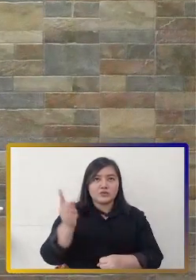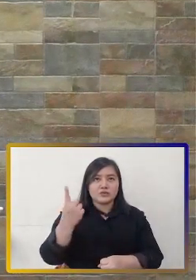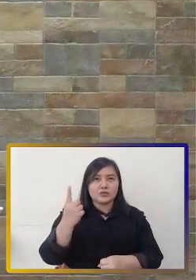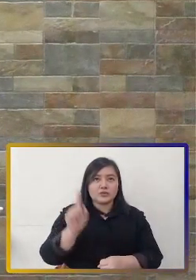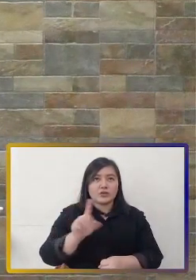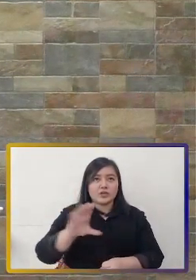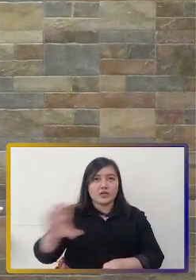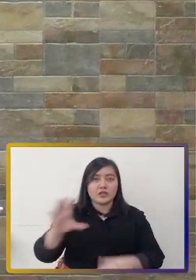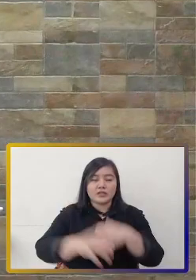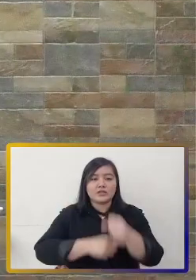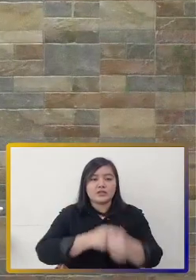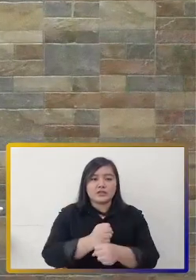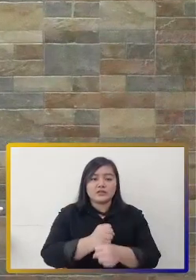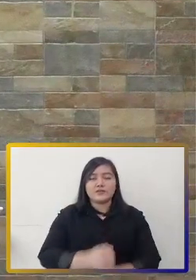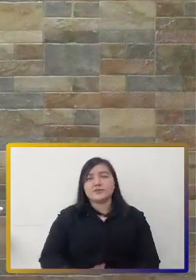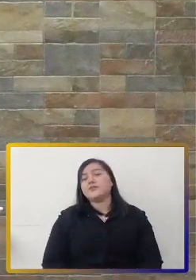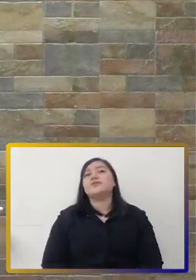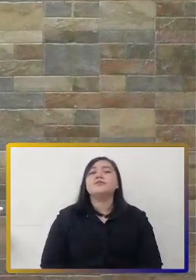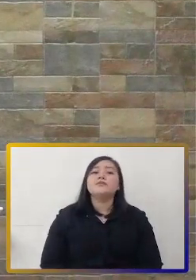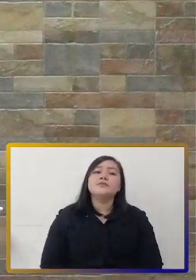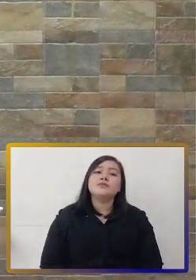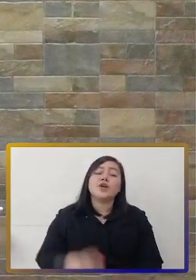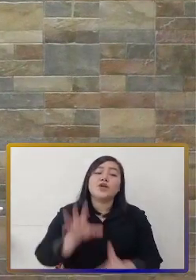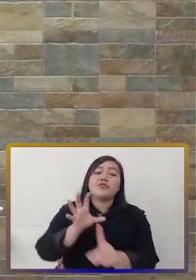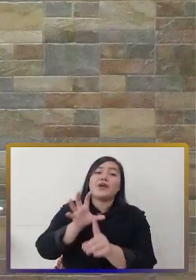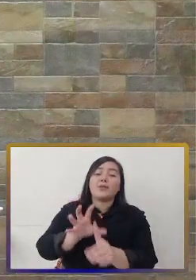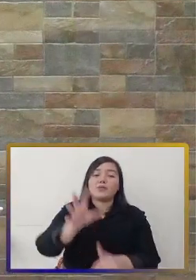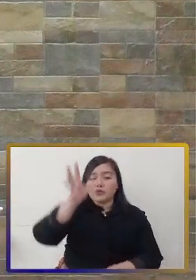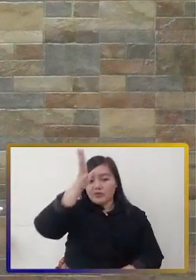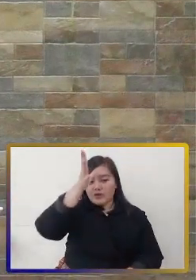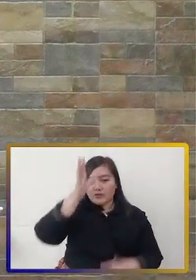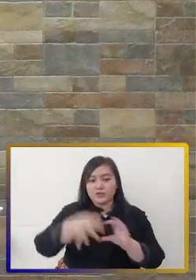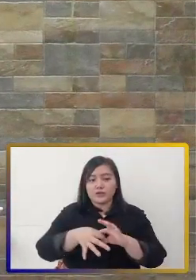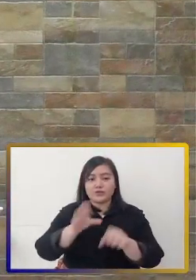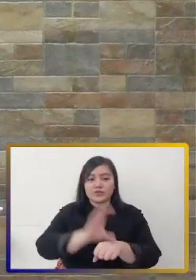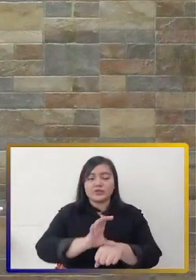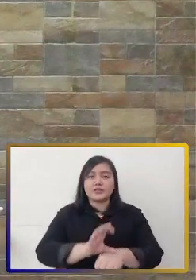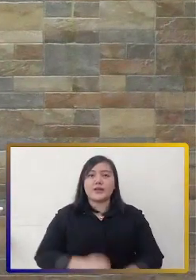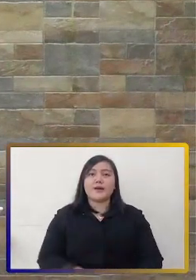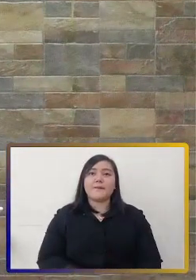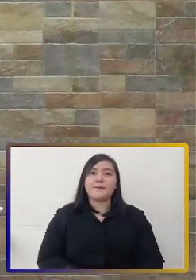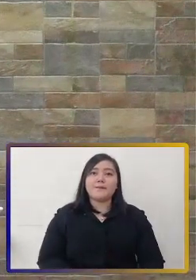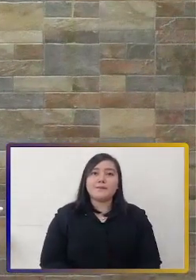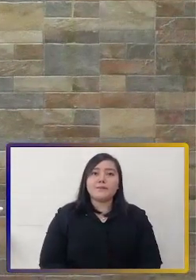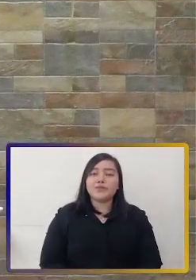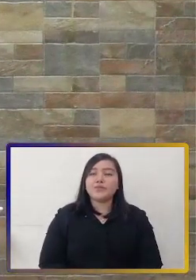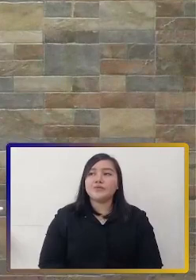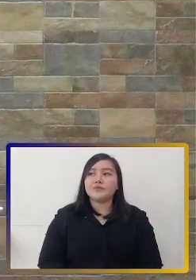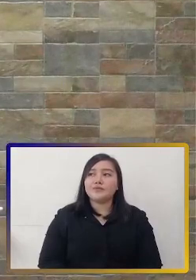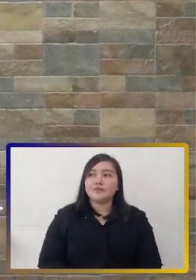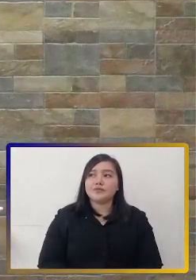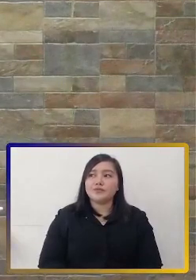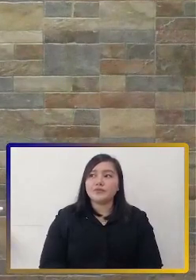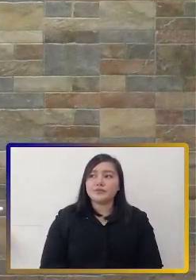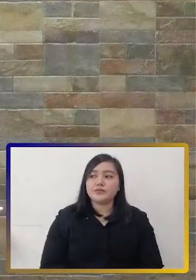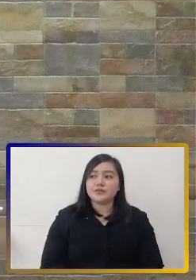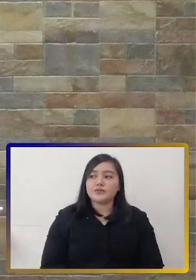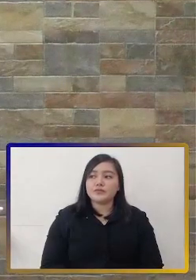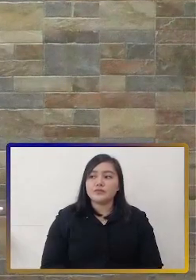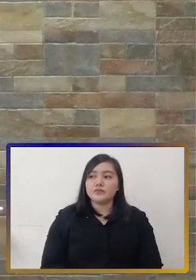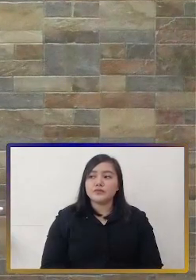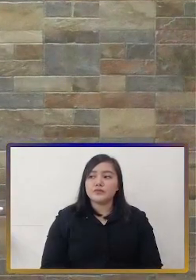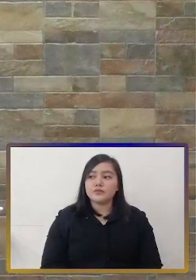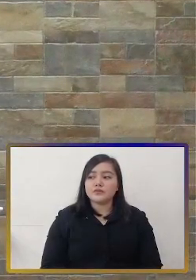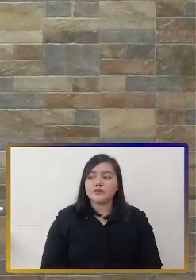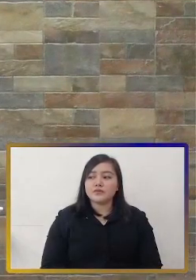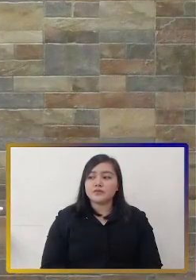first century, maganda rin po na maunawaan po natin. Siguro, dito po mga kapatid ay bibigyan ko lamang